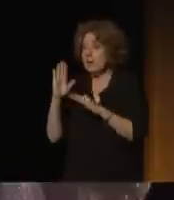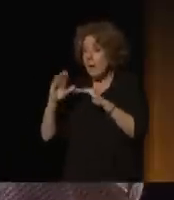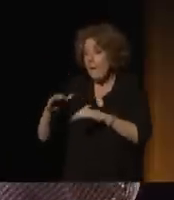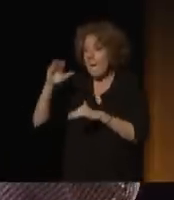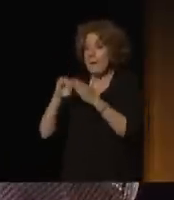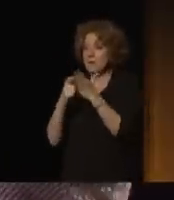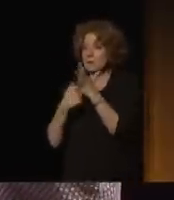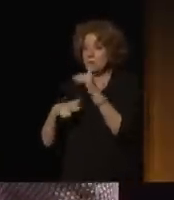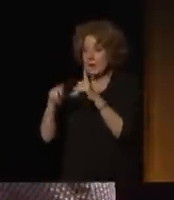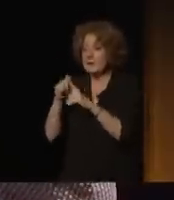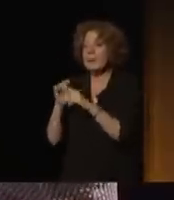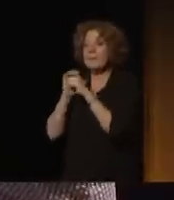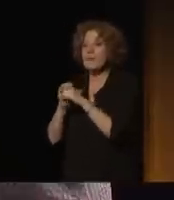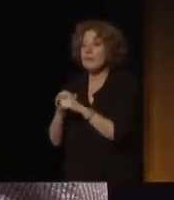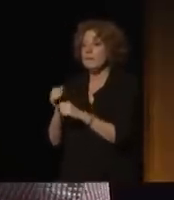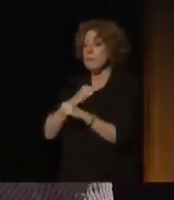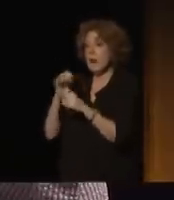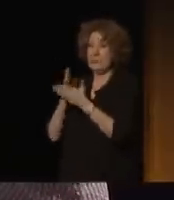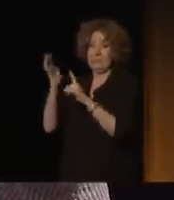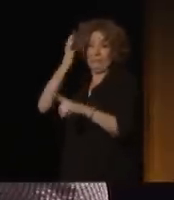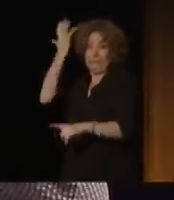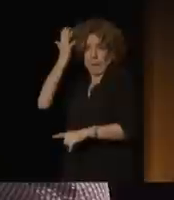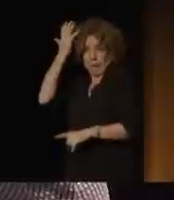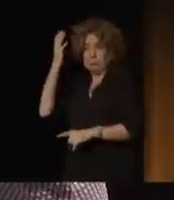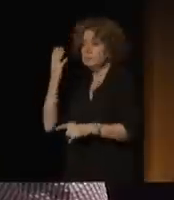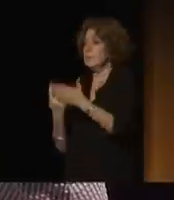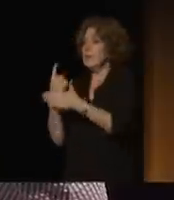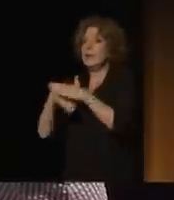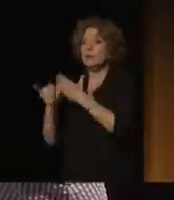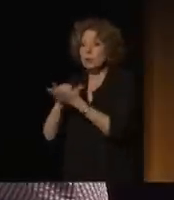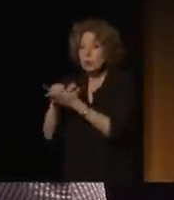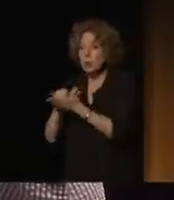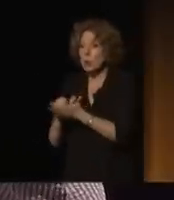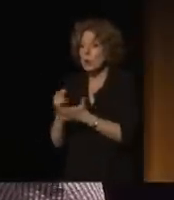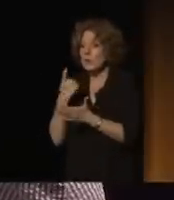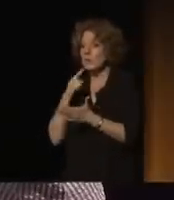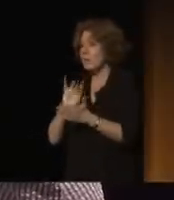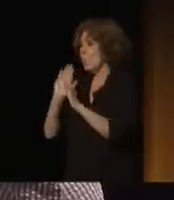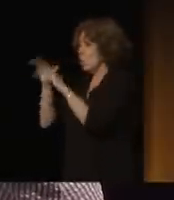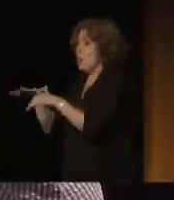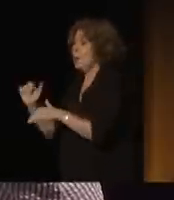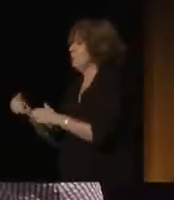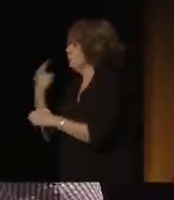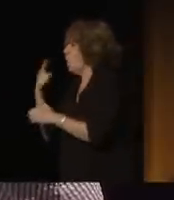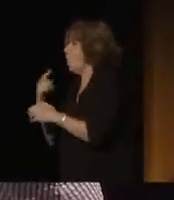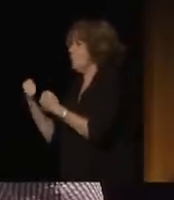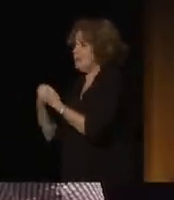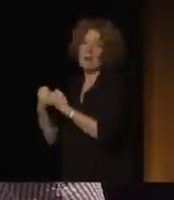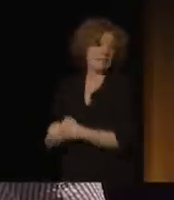this friend of mine, a very distinguished, eminent presence in New York, said, I'm going home. I have to go home and take drugs.